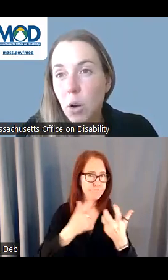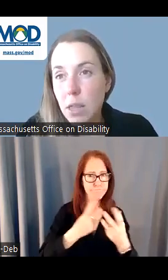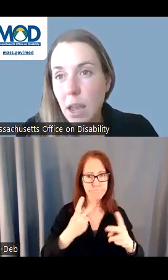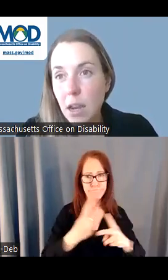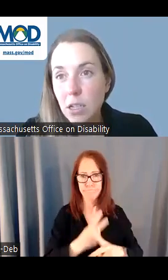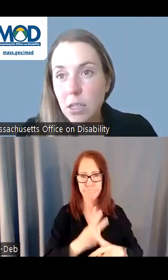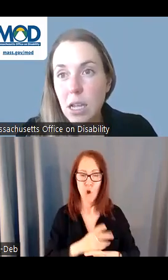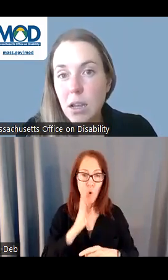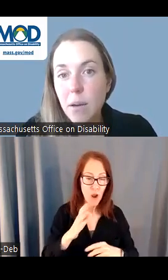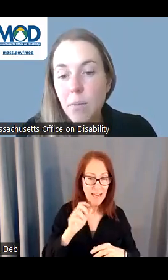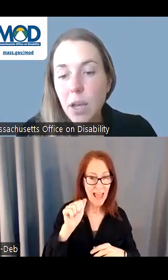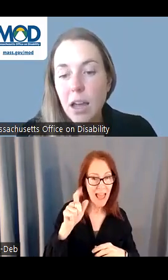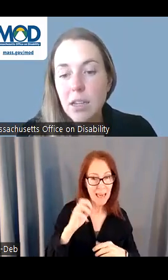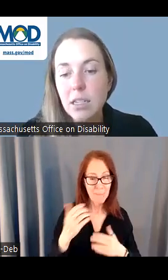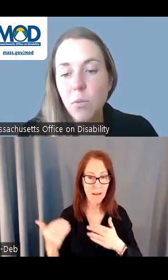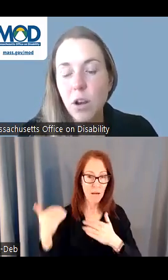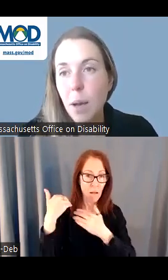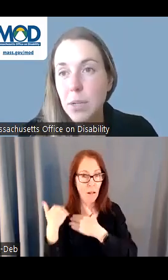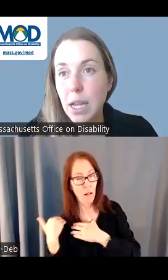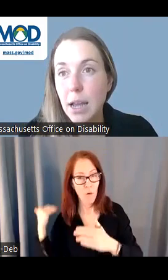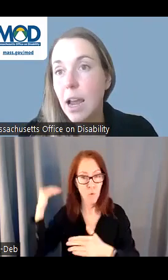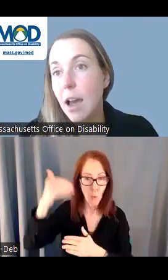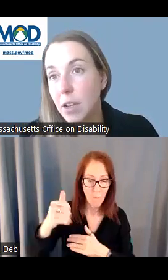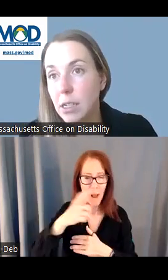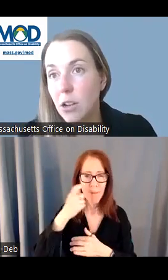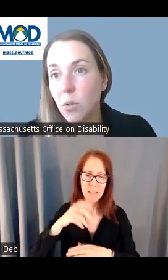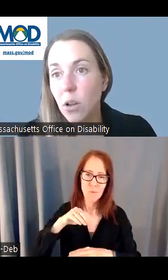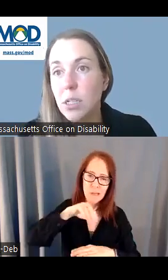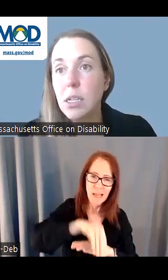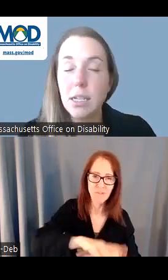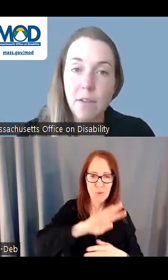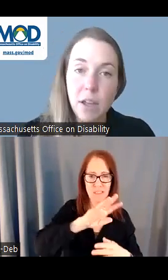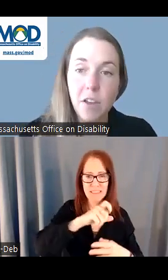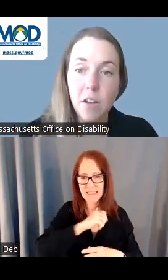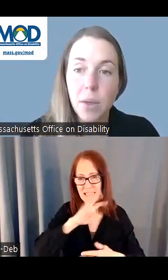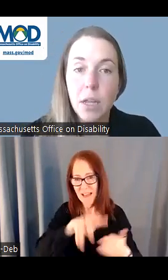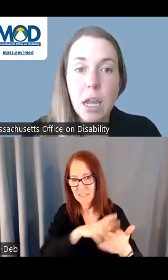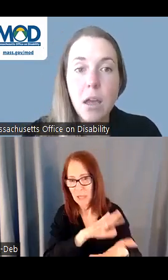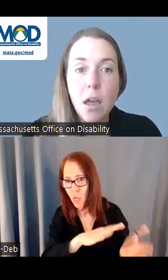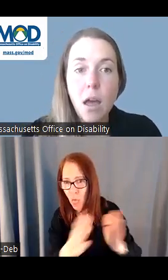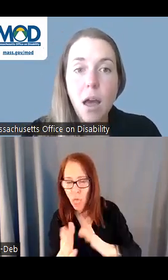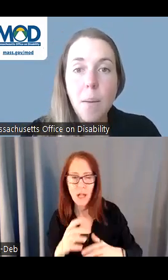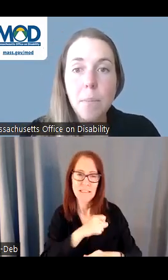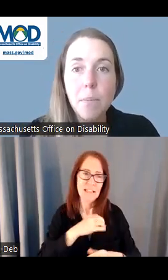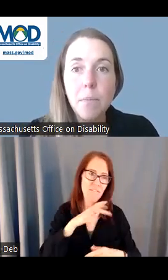administratively burden the agency because it would upset staffing schedules, staffing availability.